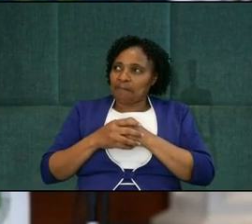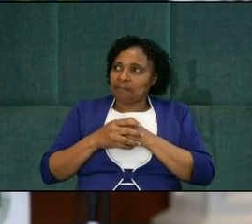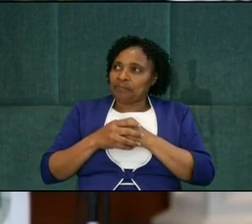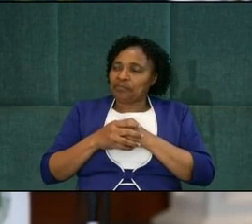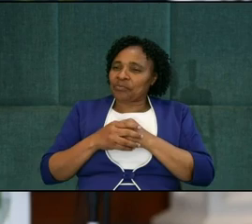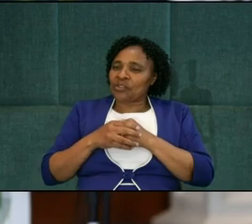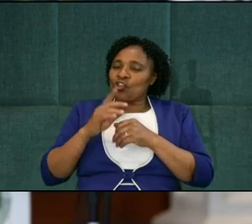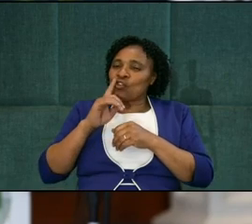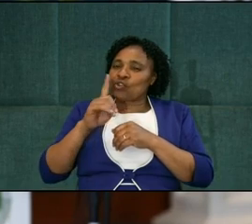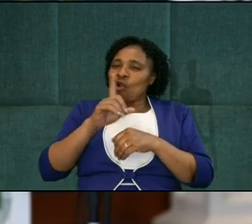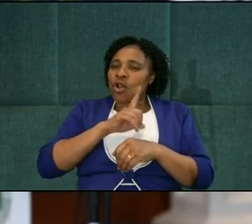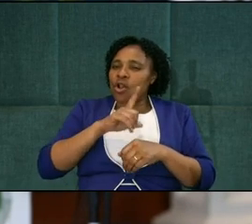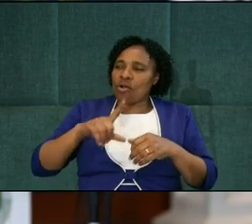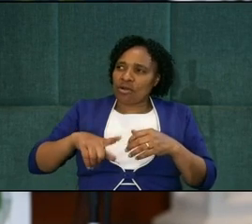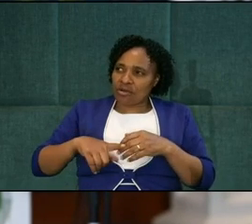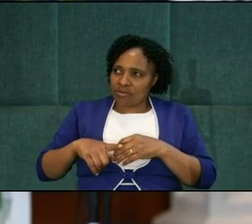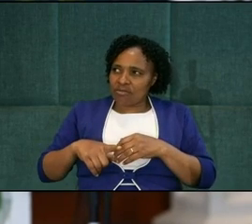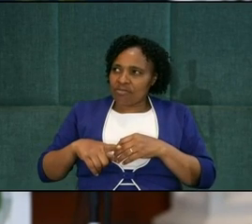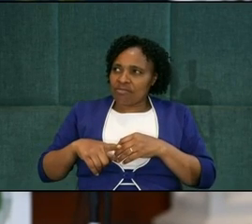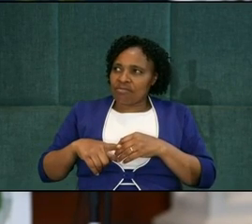So, Lord,